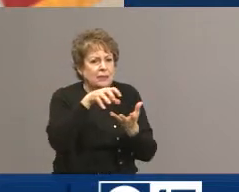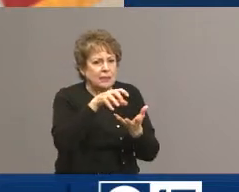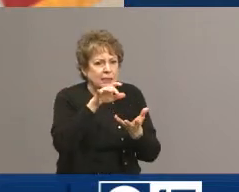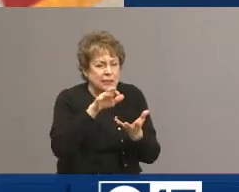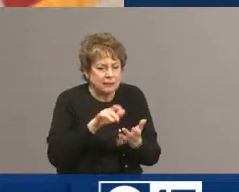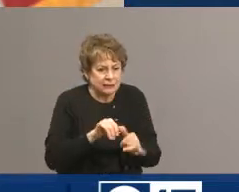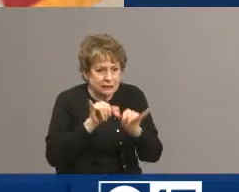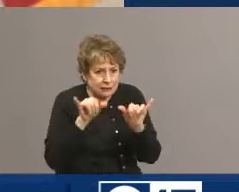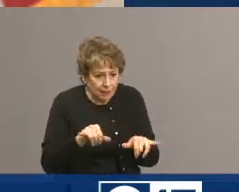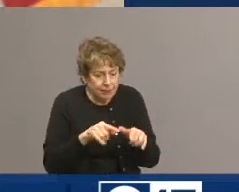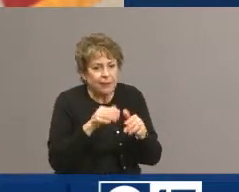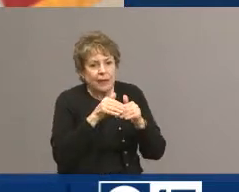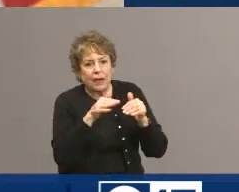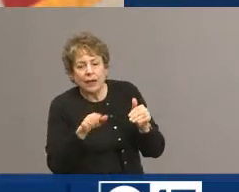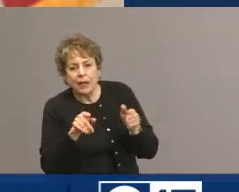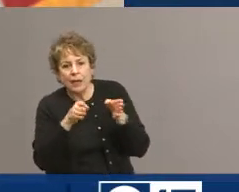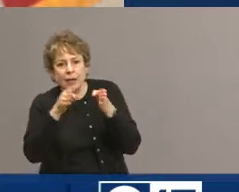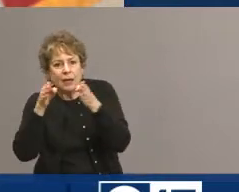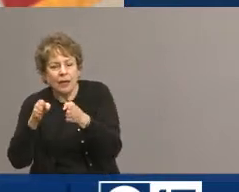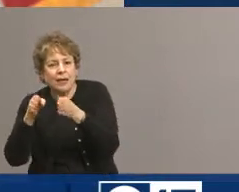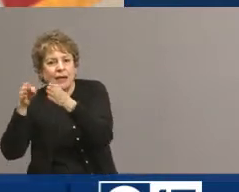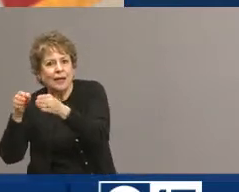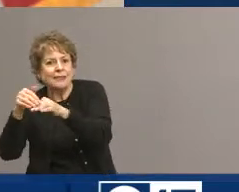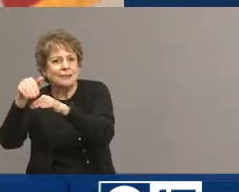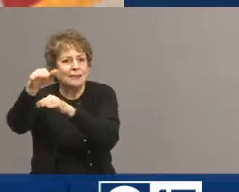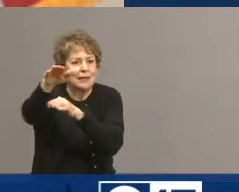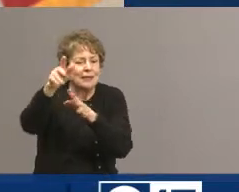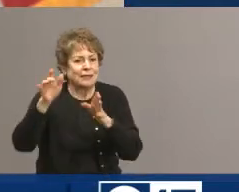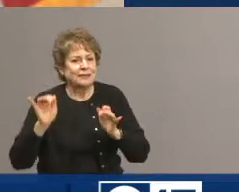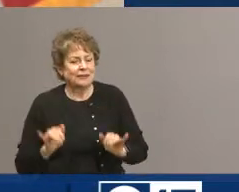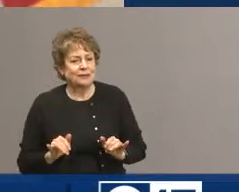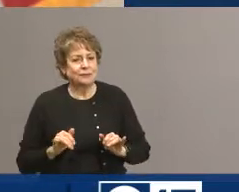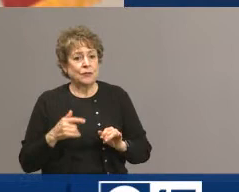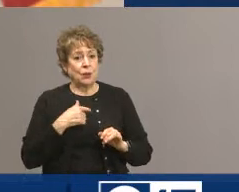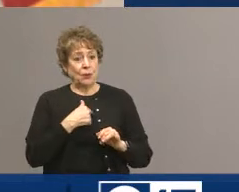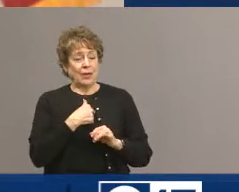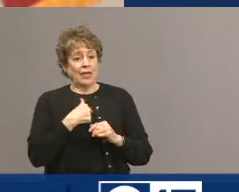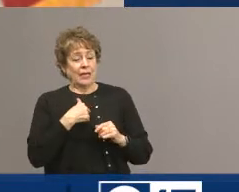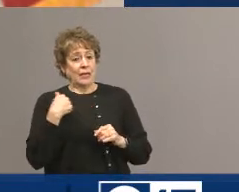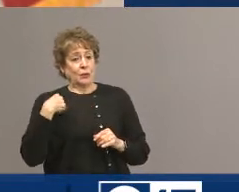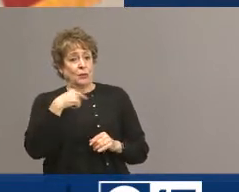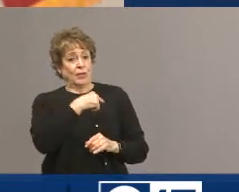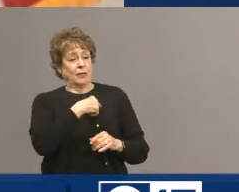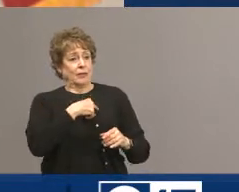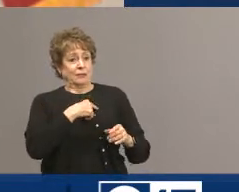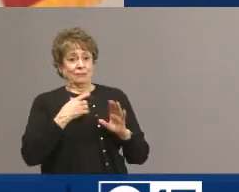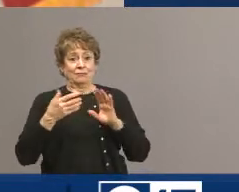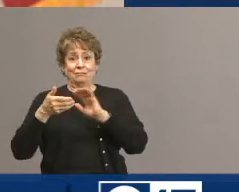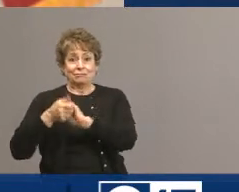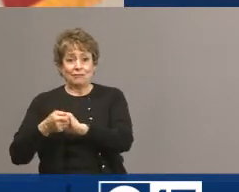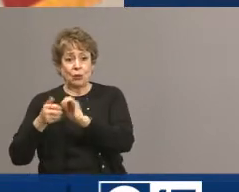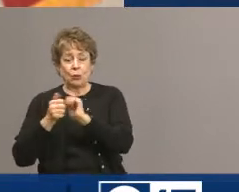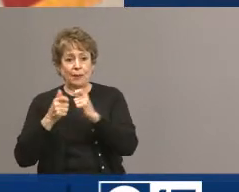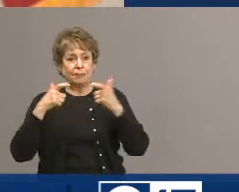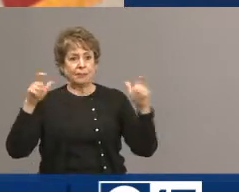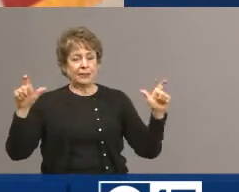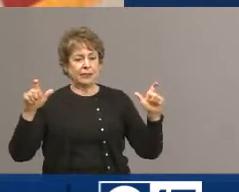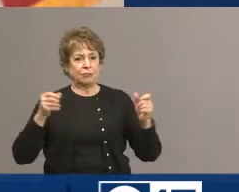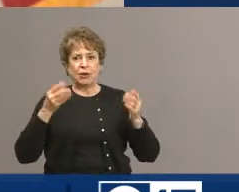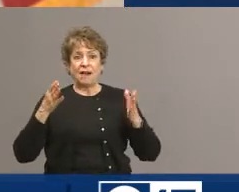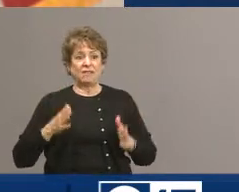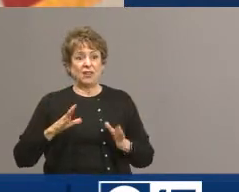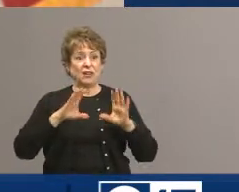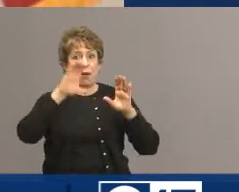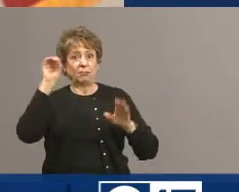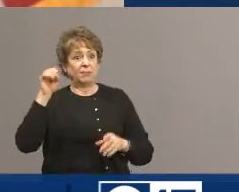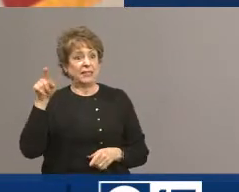we know that we've got partners that will be doubling, such as Banner at the fairgrounds. They will be doubling their capacity. Embry Women's Health will be doubling